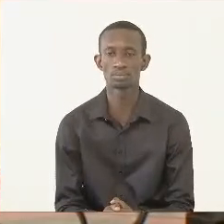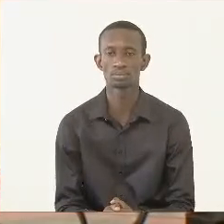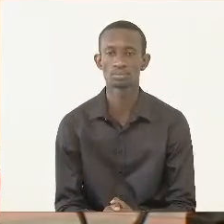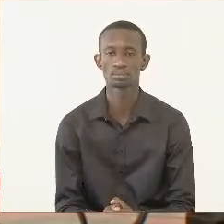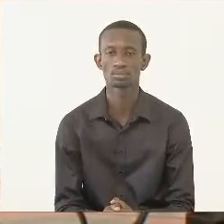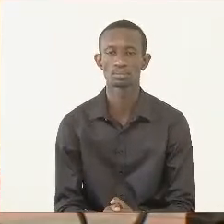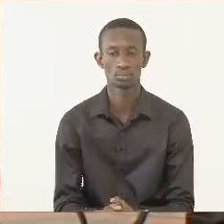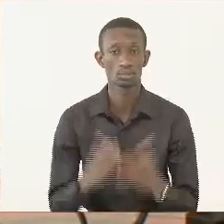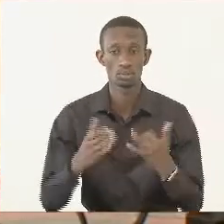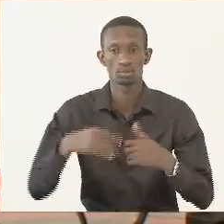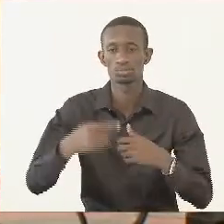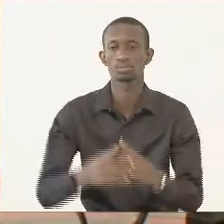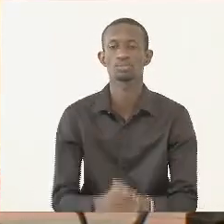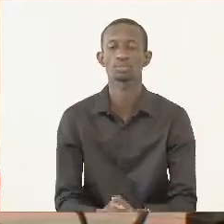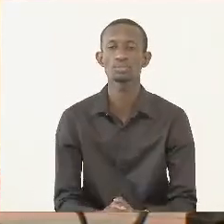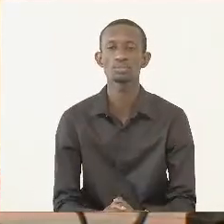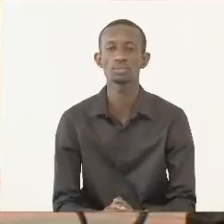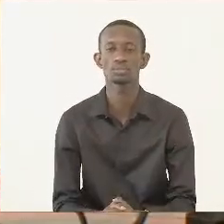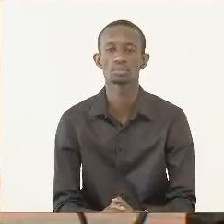here we go.